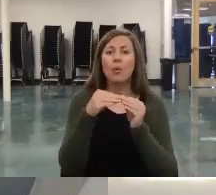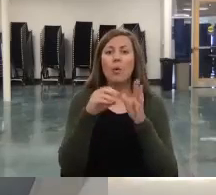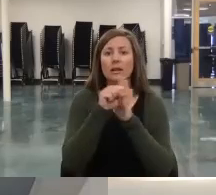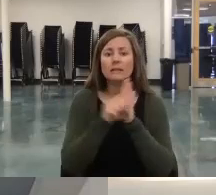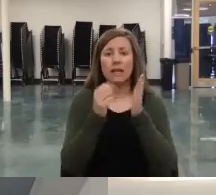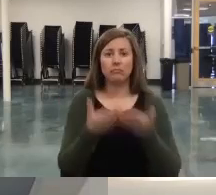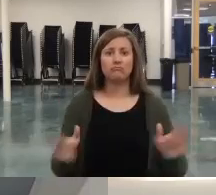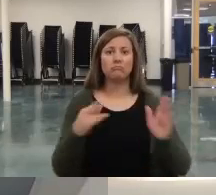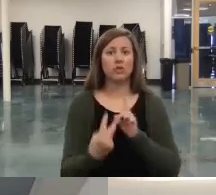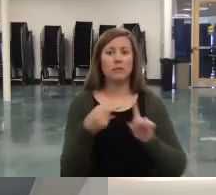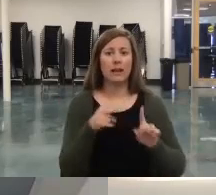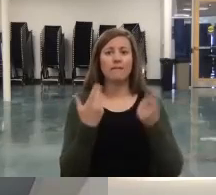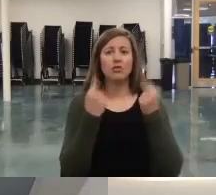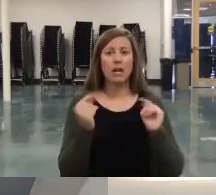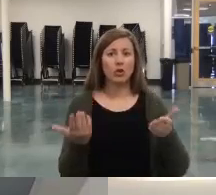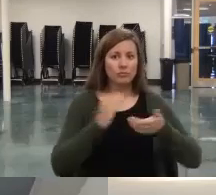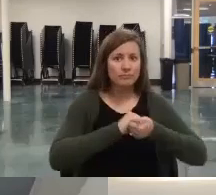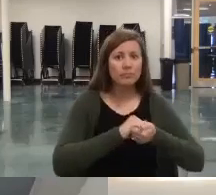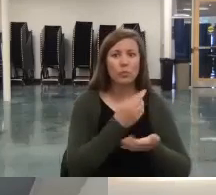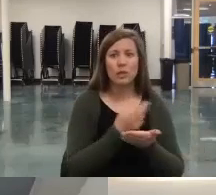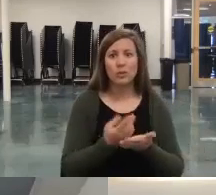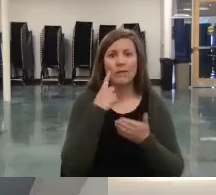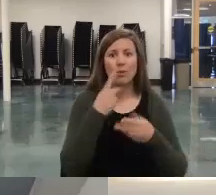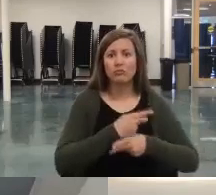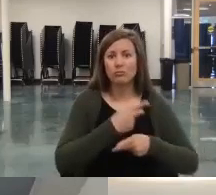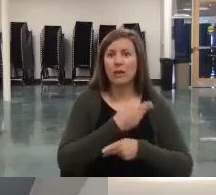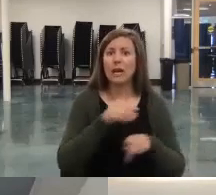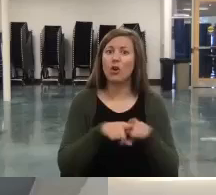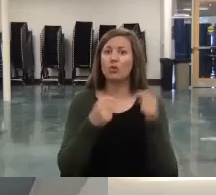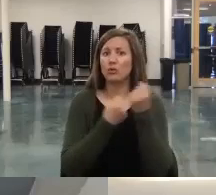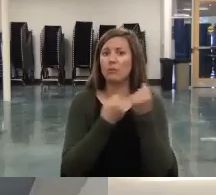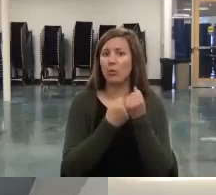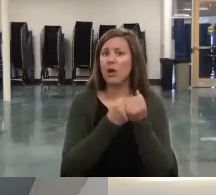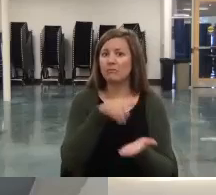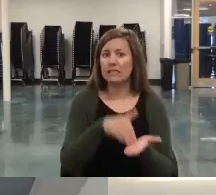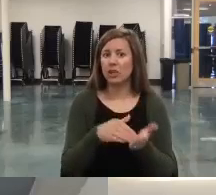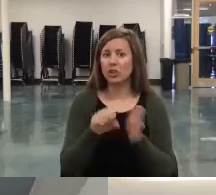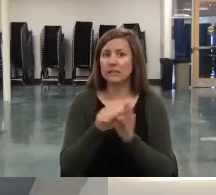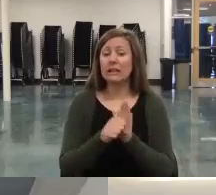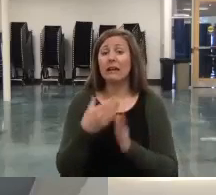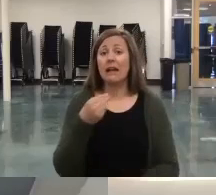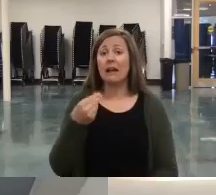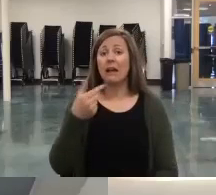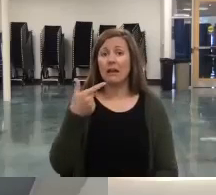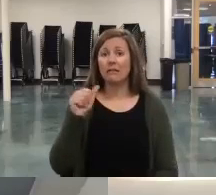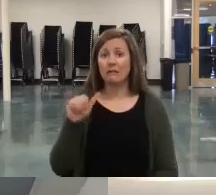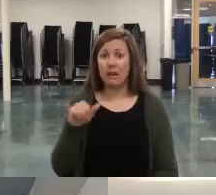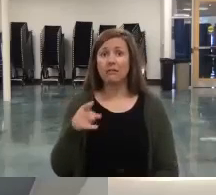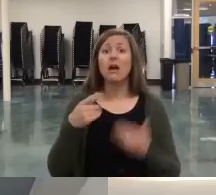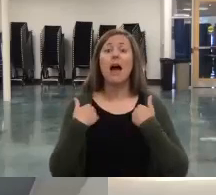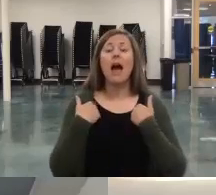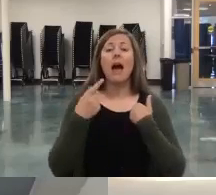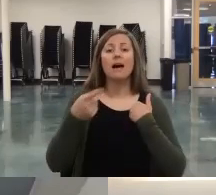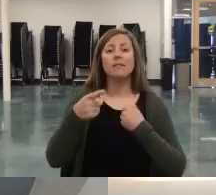tries to link folks to childcare and also support childcare providers in our state. And then Gabe brings a on-the-ground perspective of